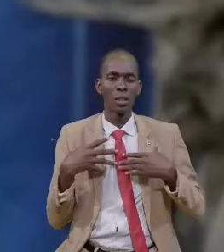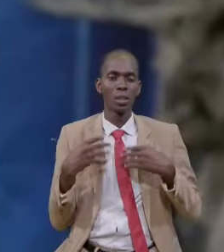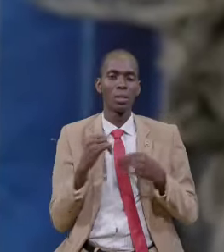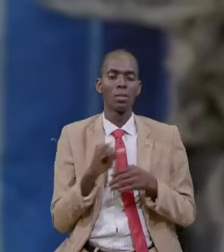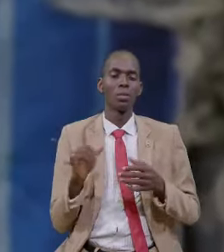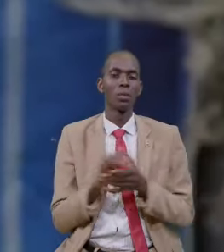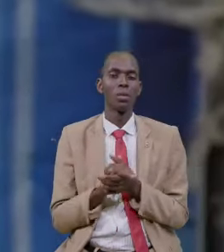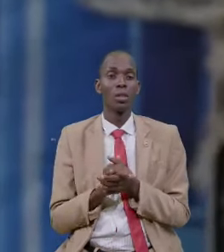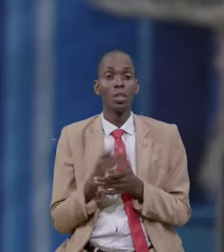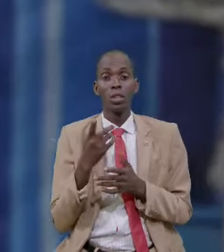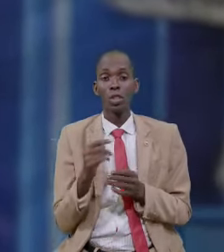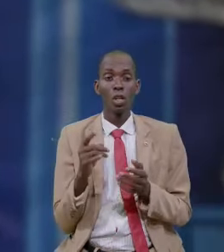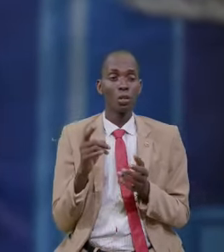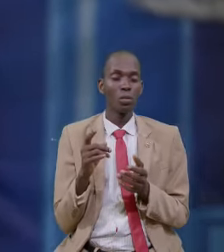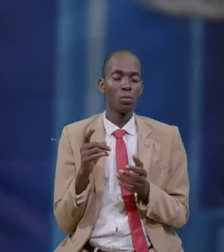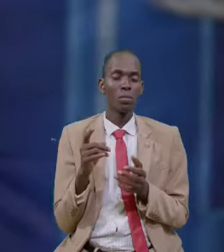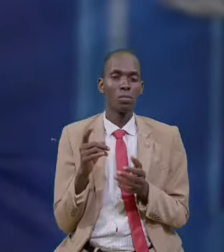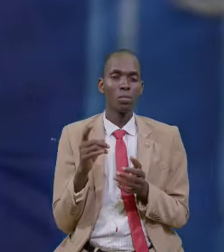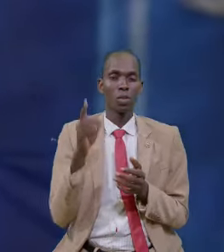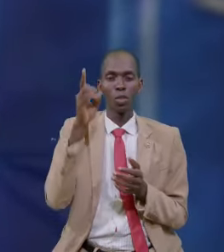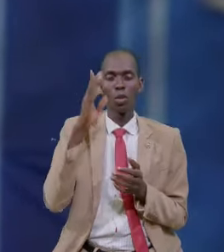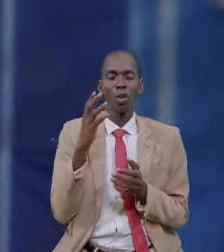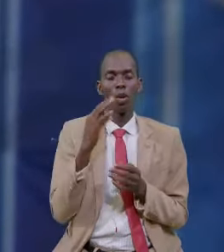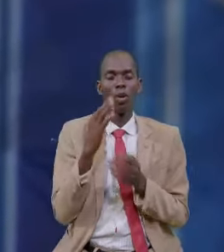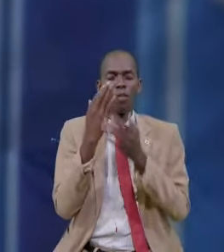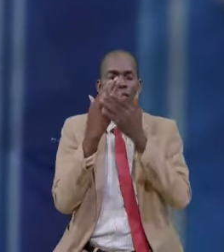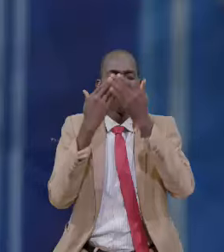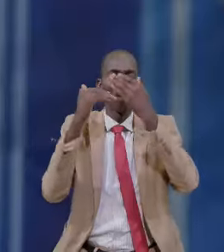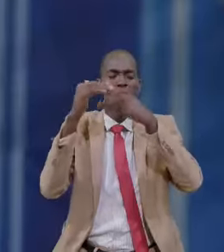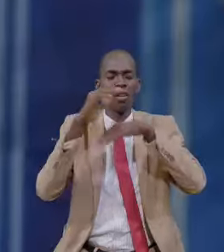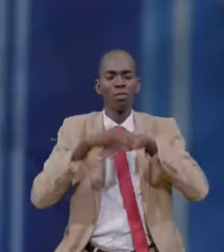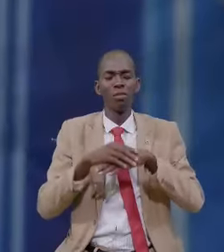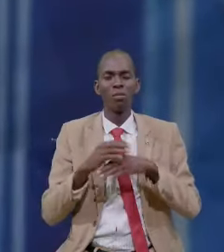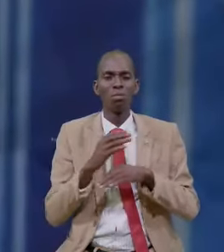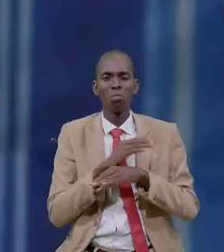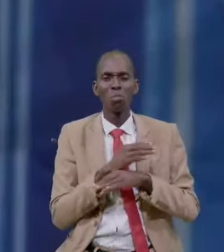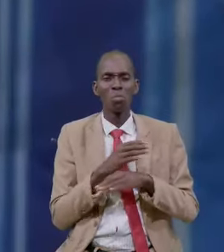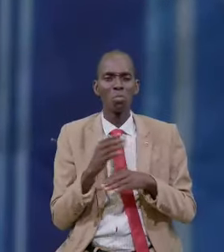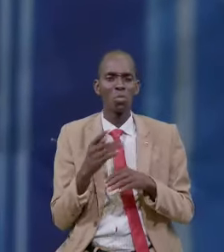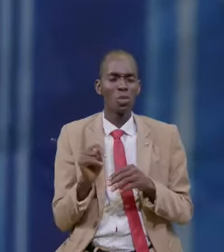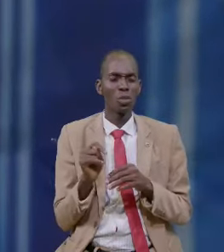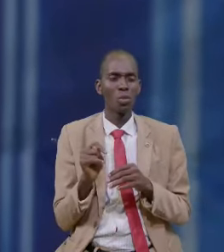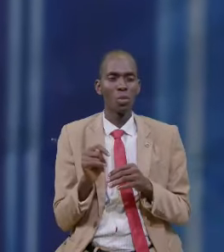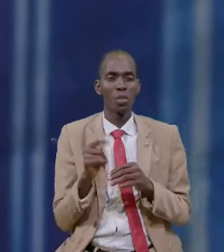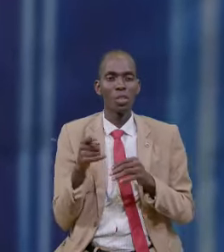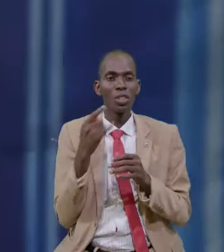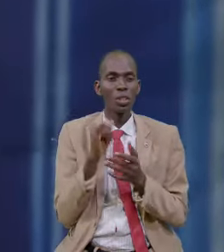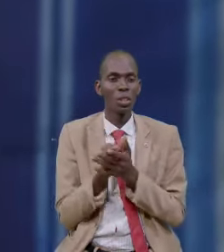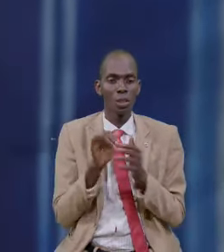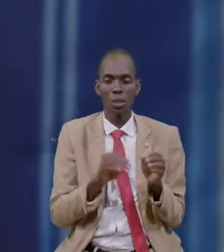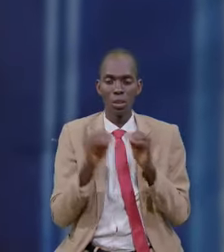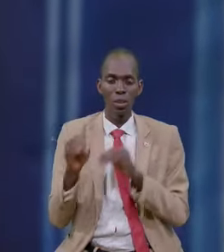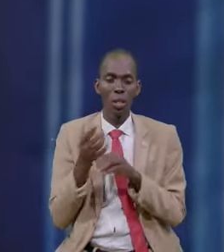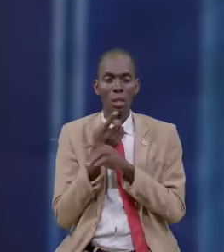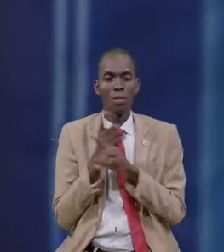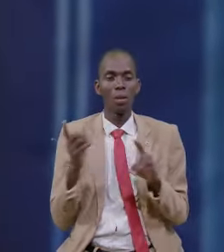of heaven does not send punishment, door of heaven, it sends deliverance and